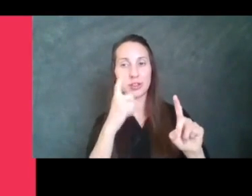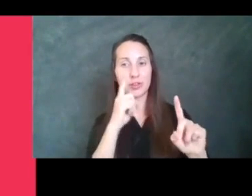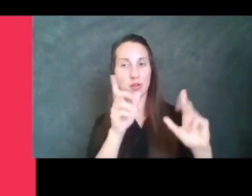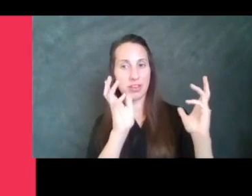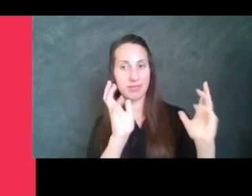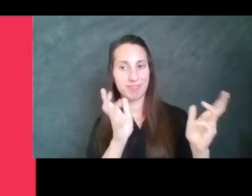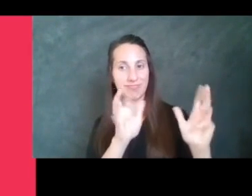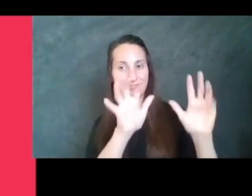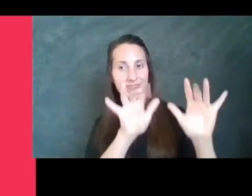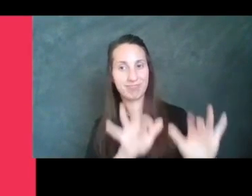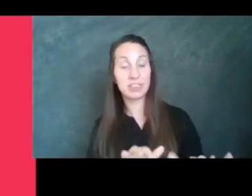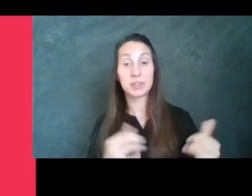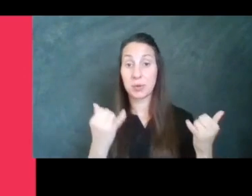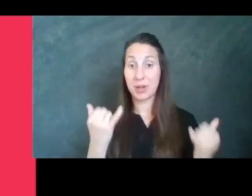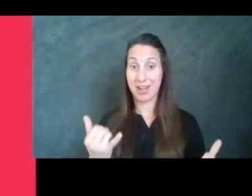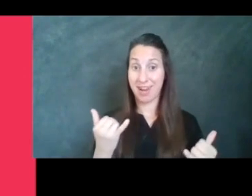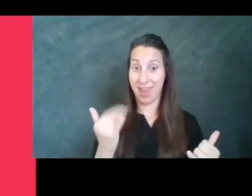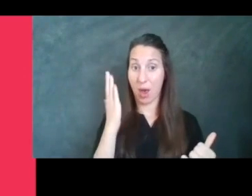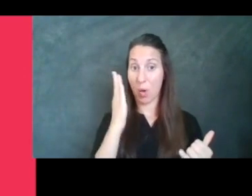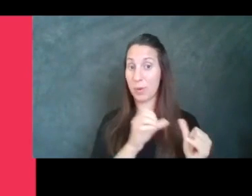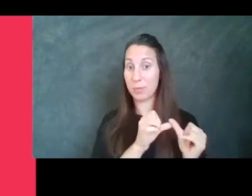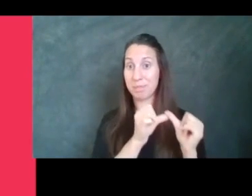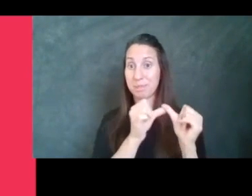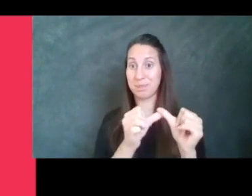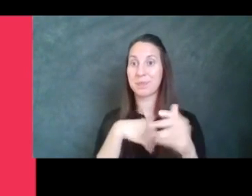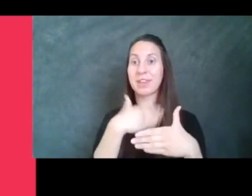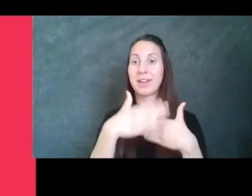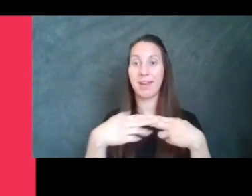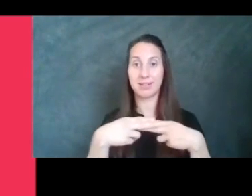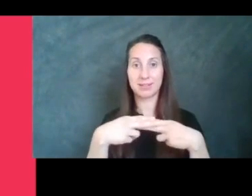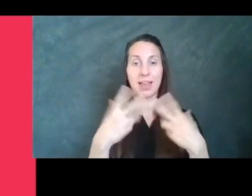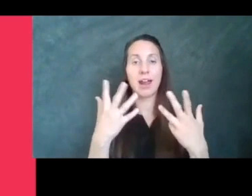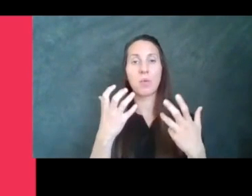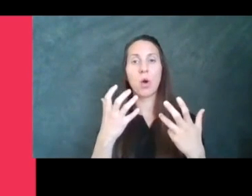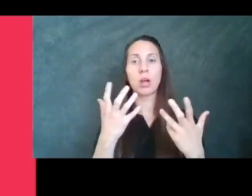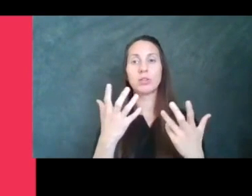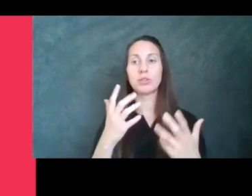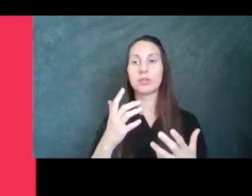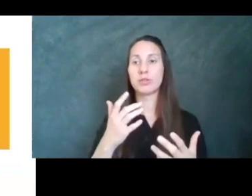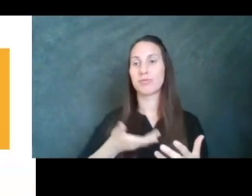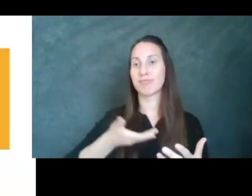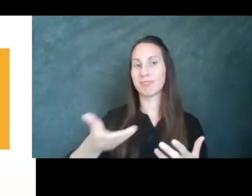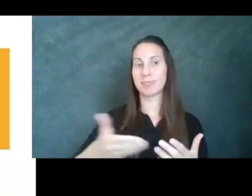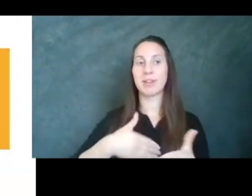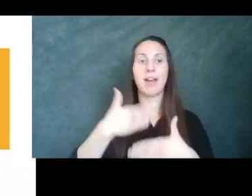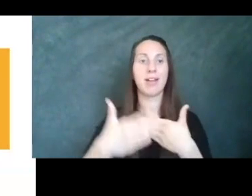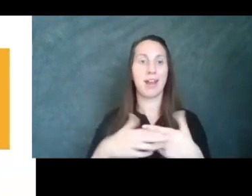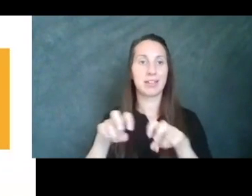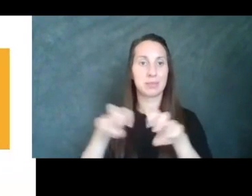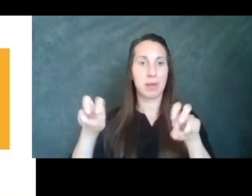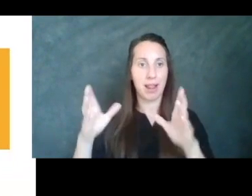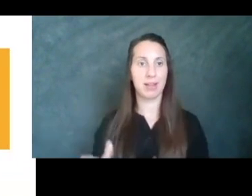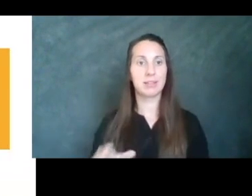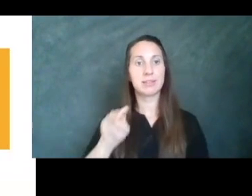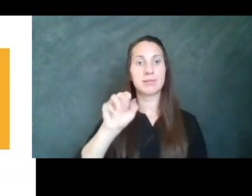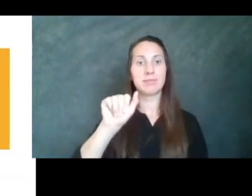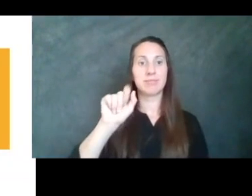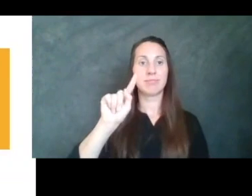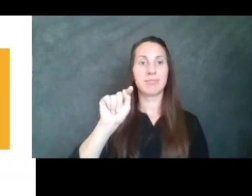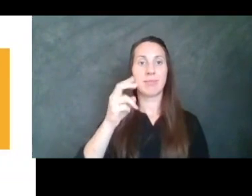now, without further ado, next slide, I want to introduce our next panelist, Matthew